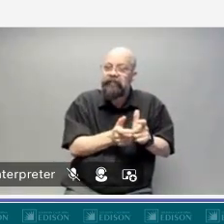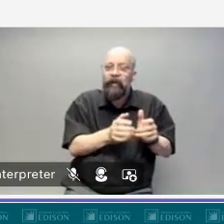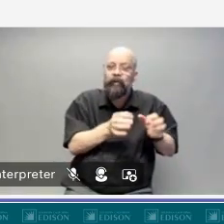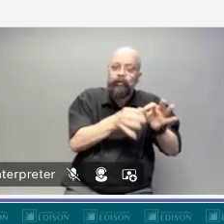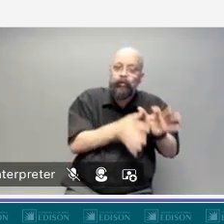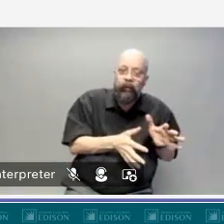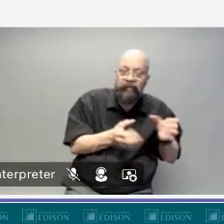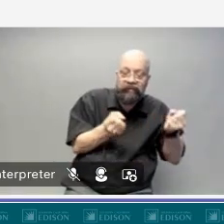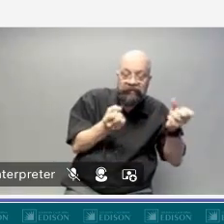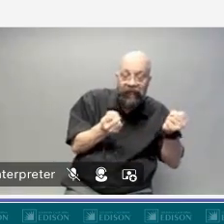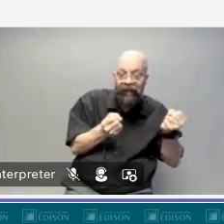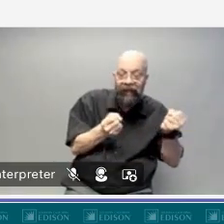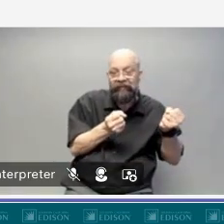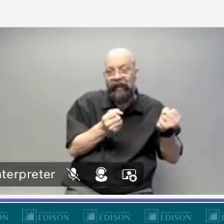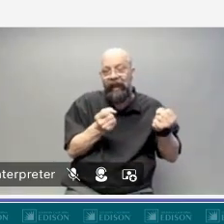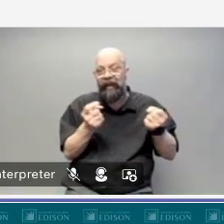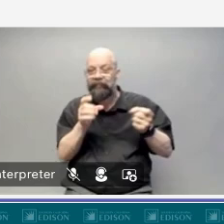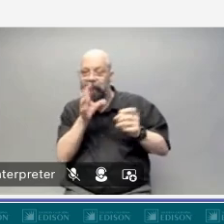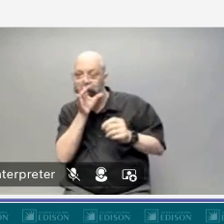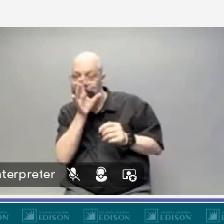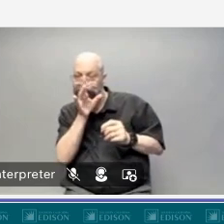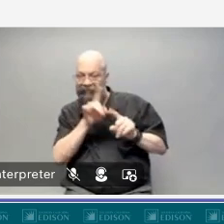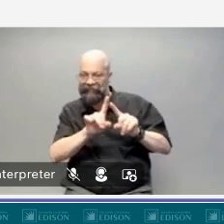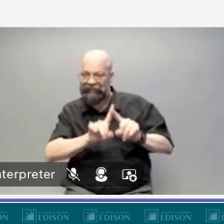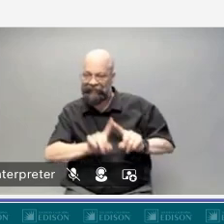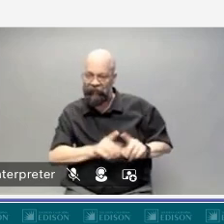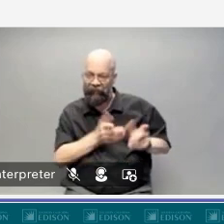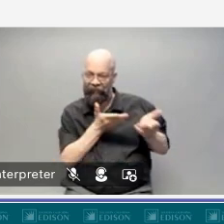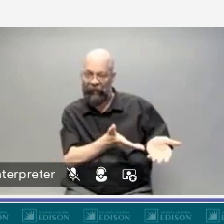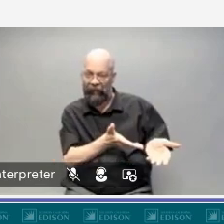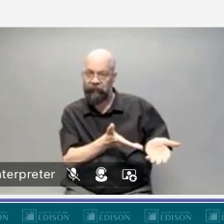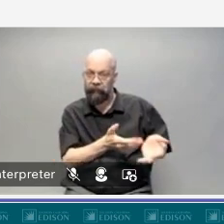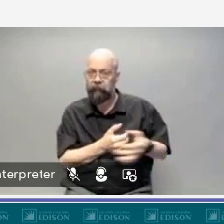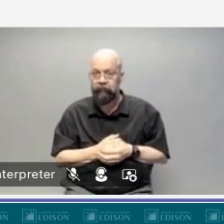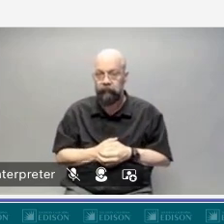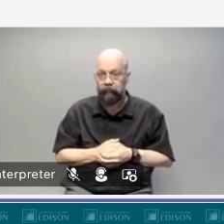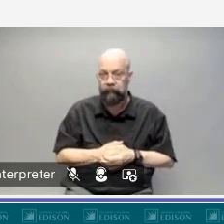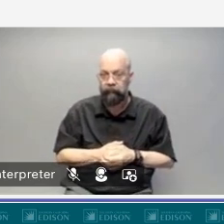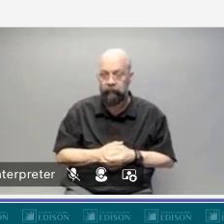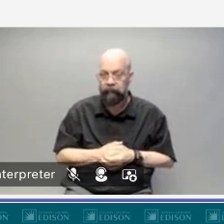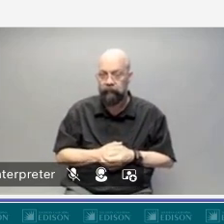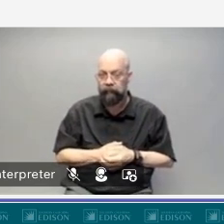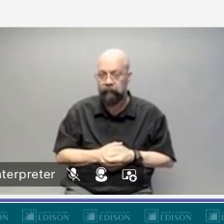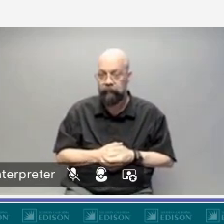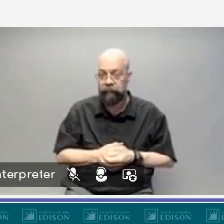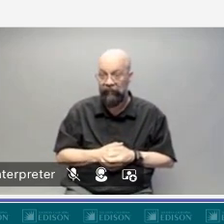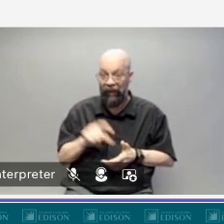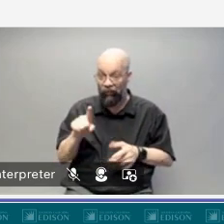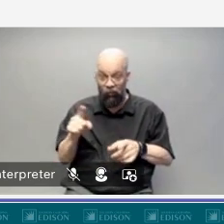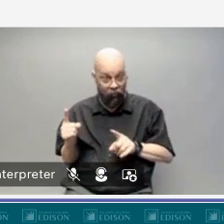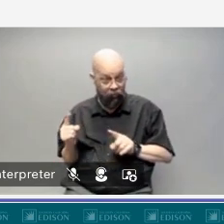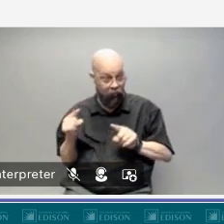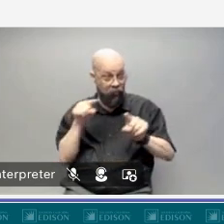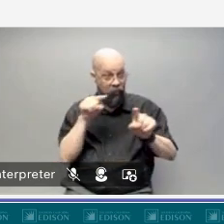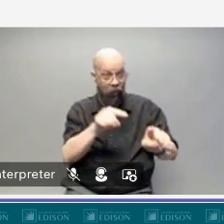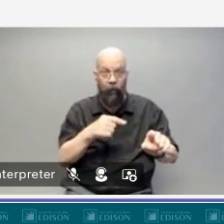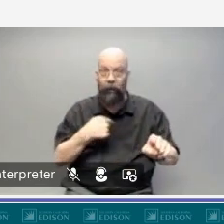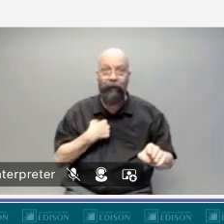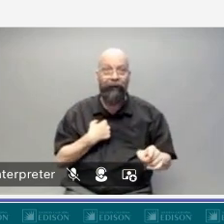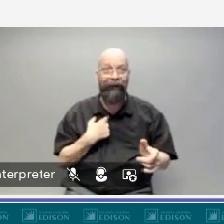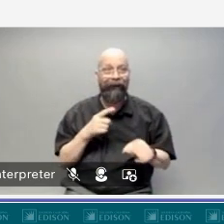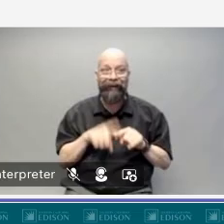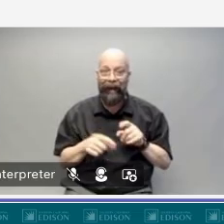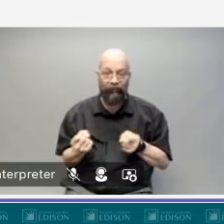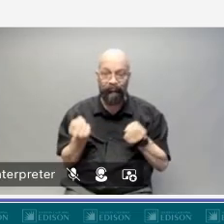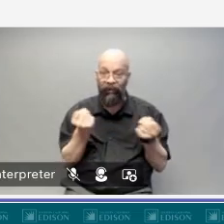American Sign Language. And we also recognize that not everyone can easily get to a resource center, especially in